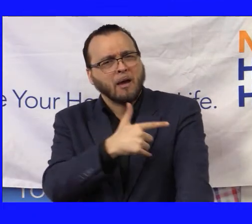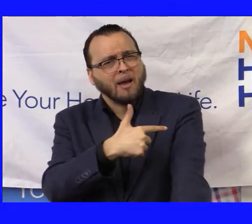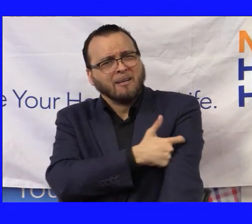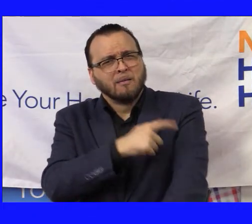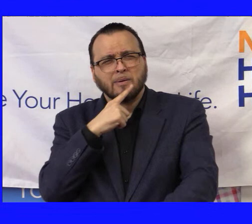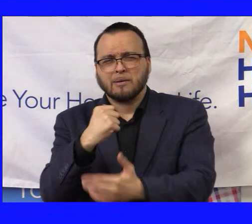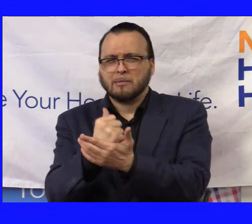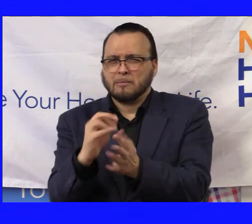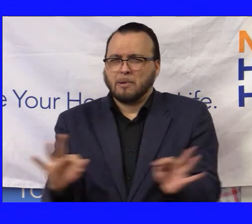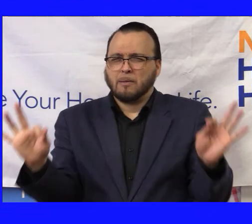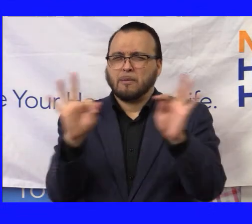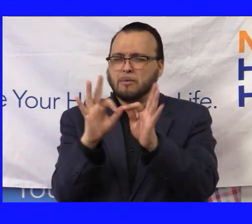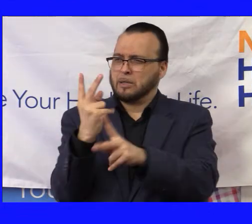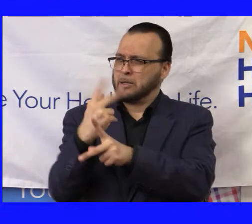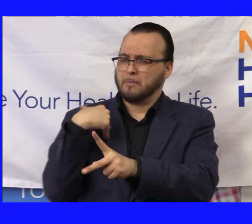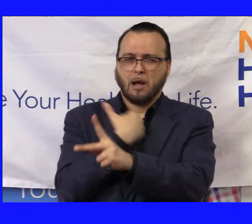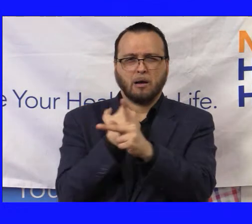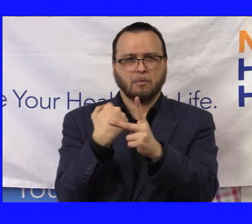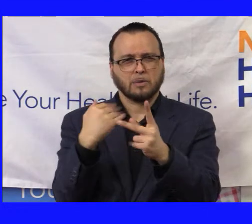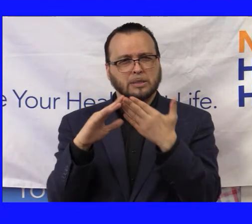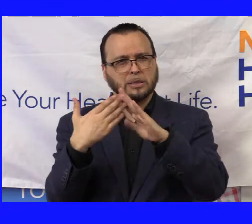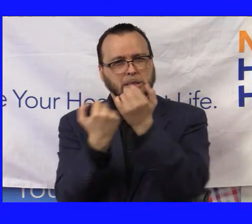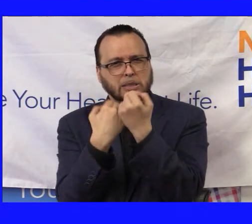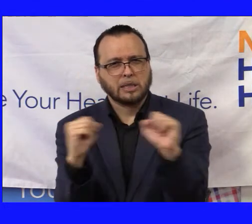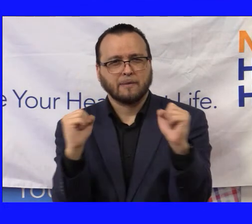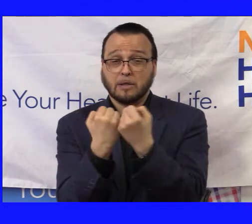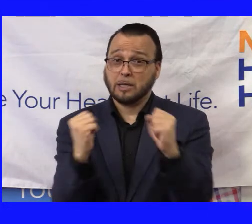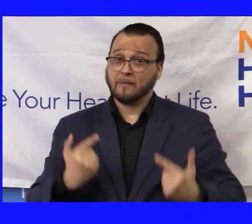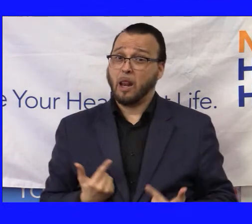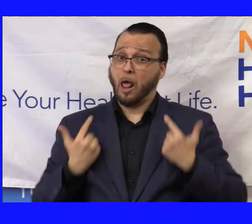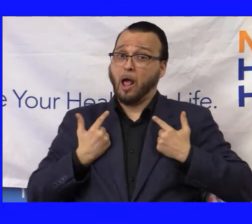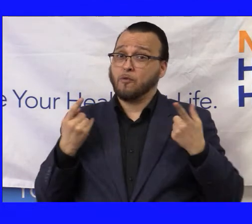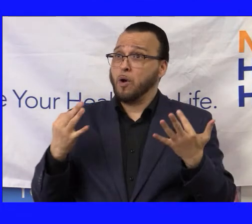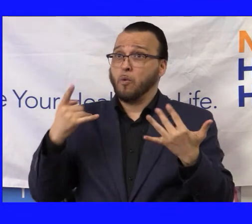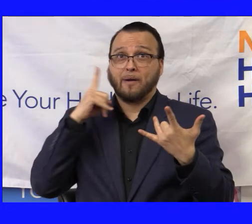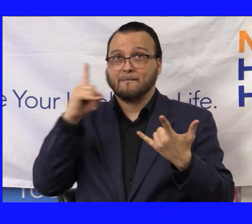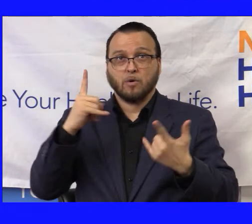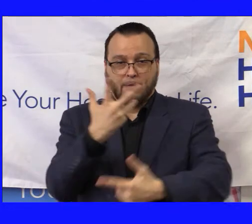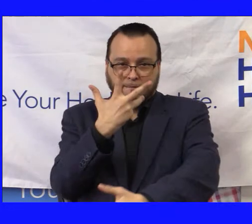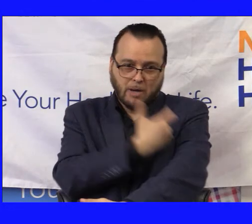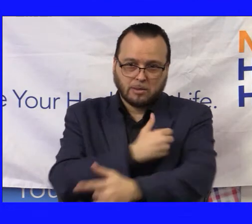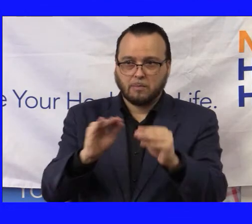lives as we wait for the vaccine to take full effect. Next slide, please.